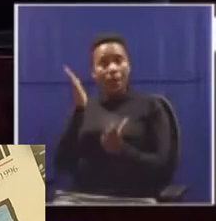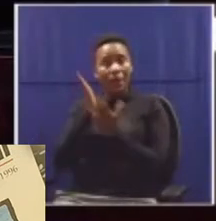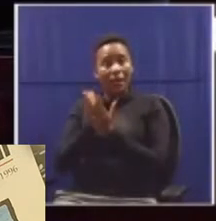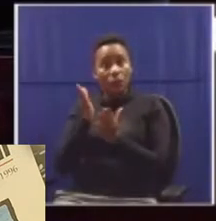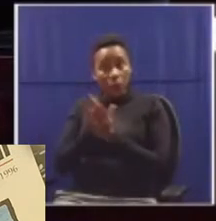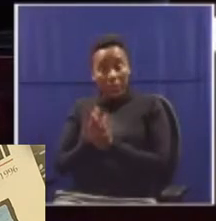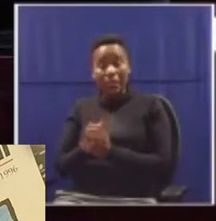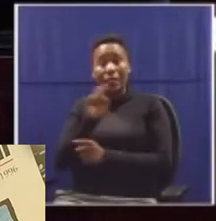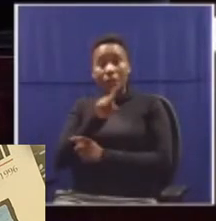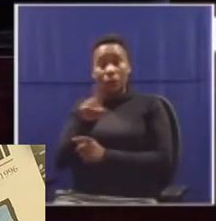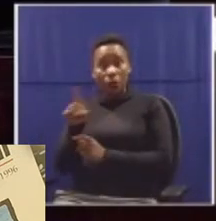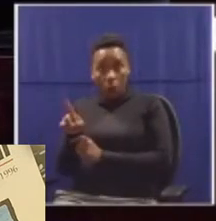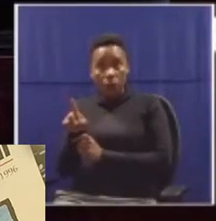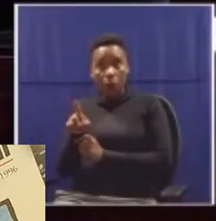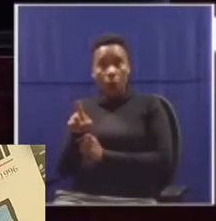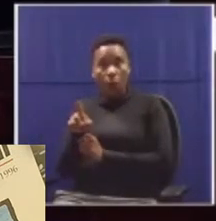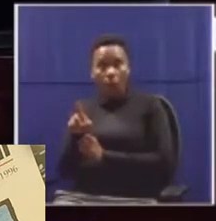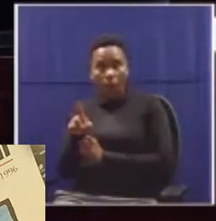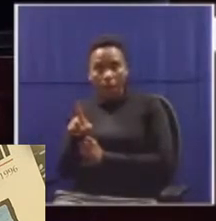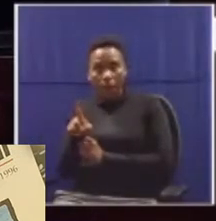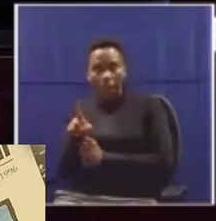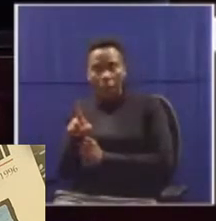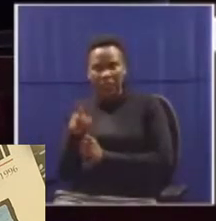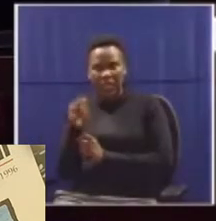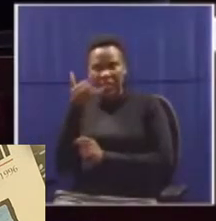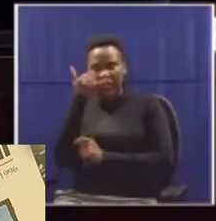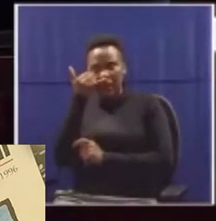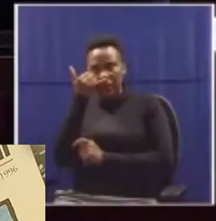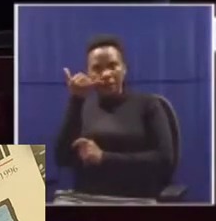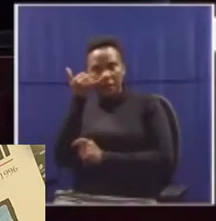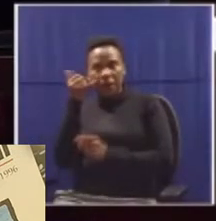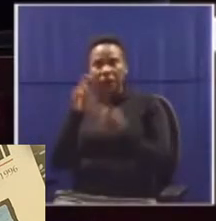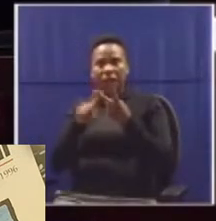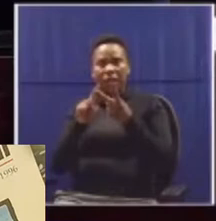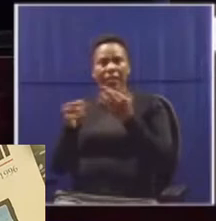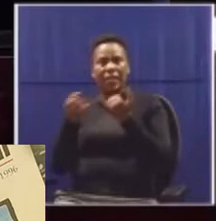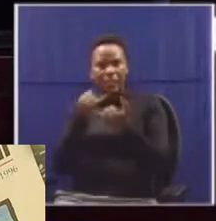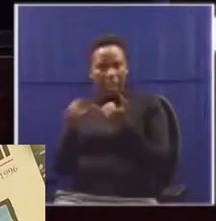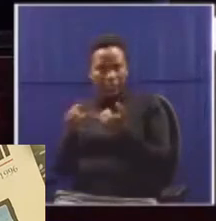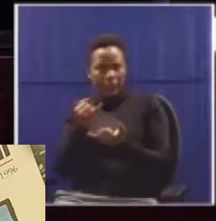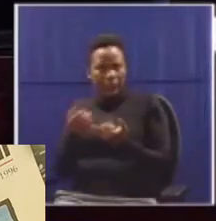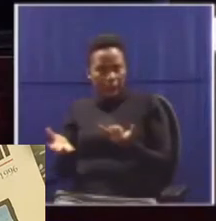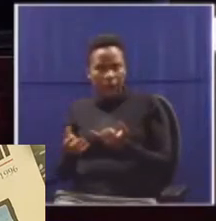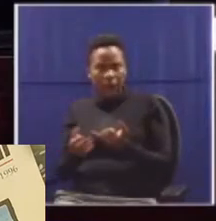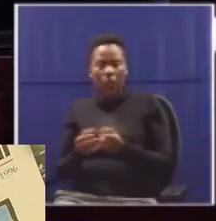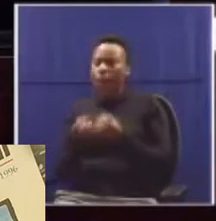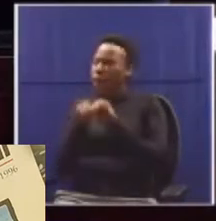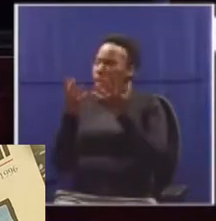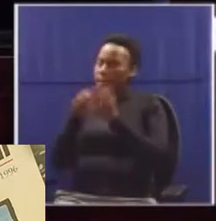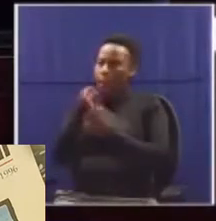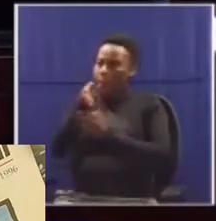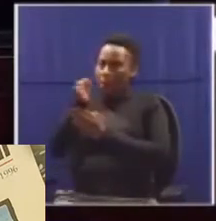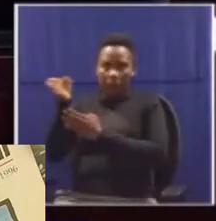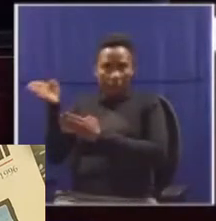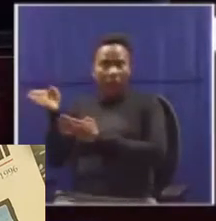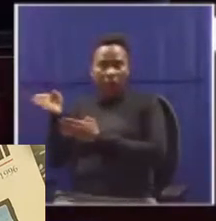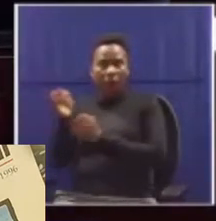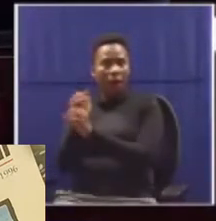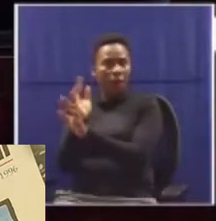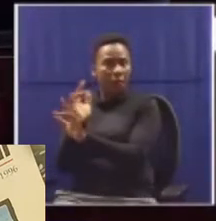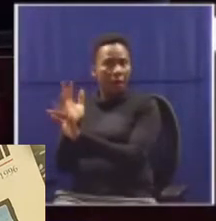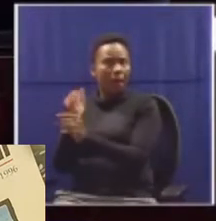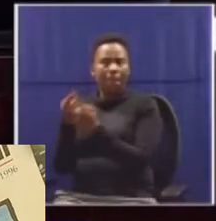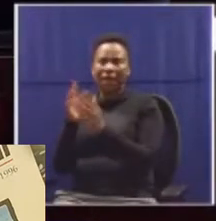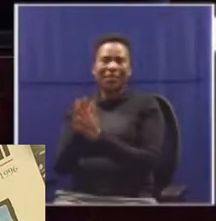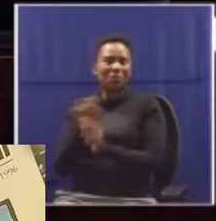drafting of wealth and administrative of states there are thousands of Estates and Villages and townships that were never administered at